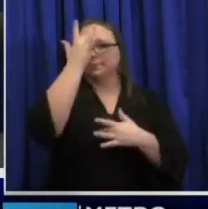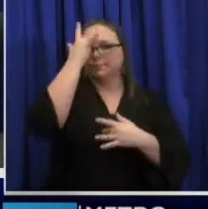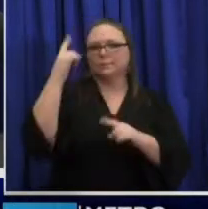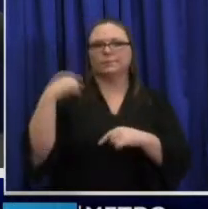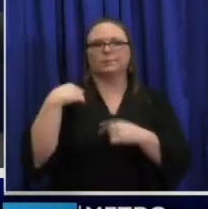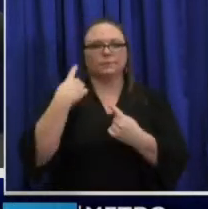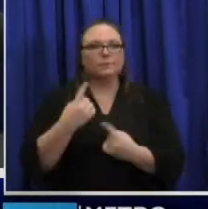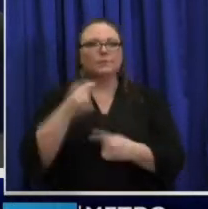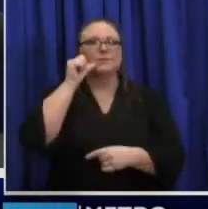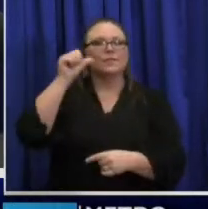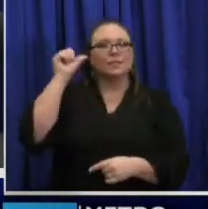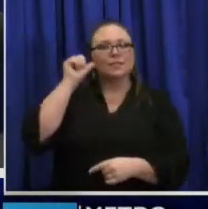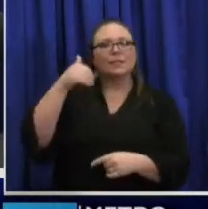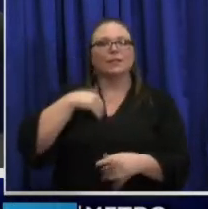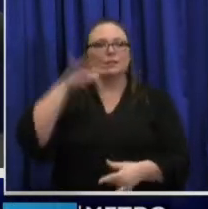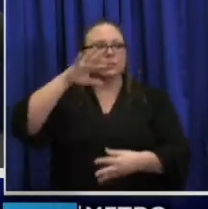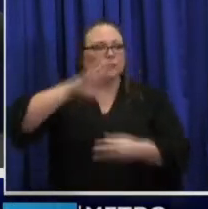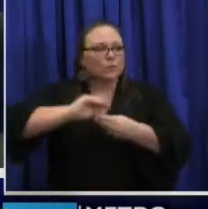now